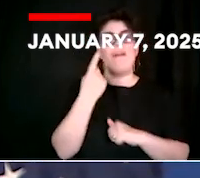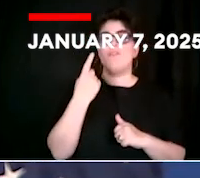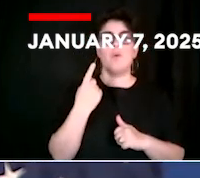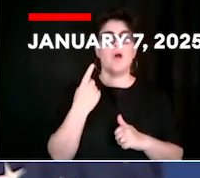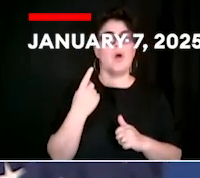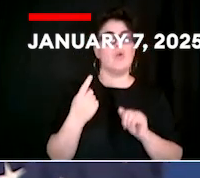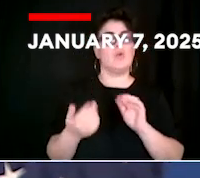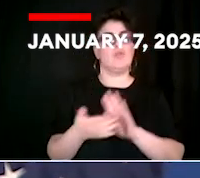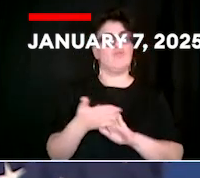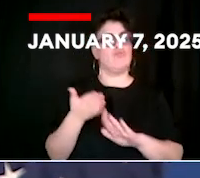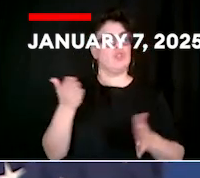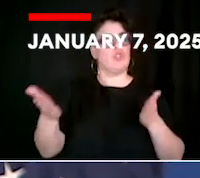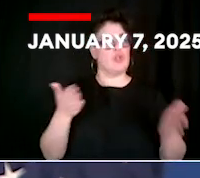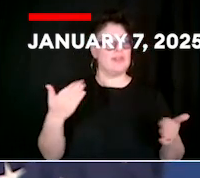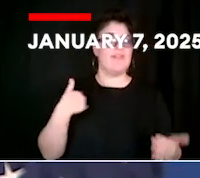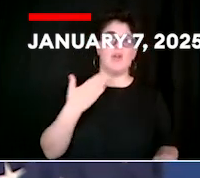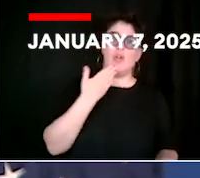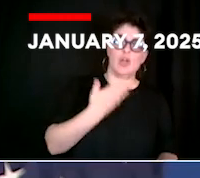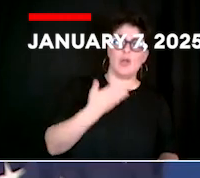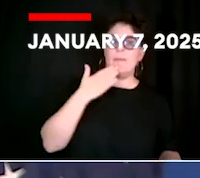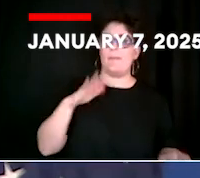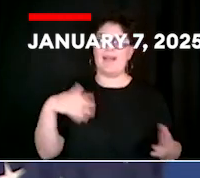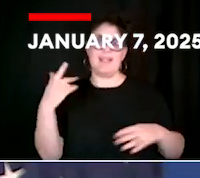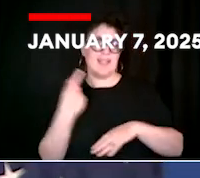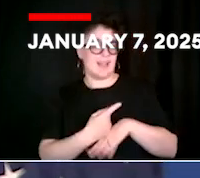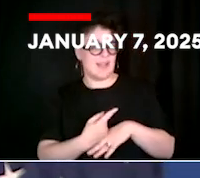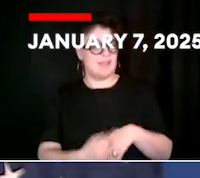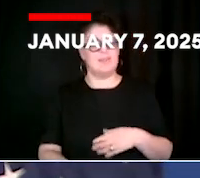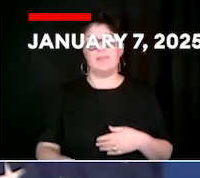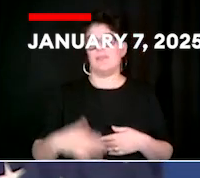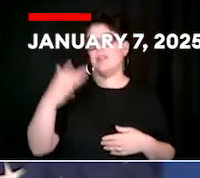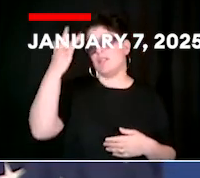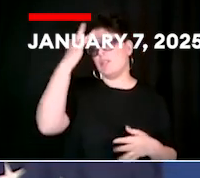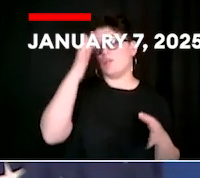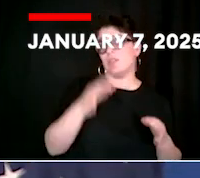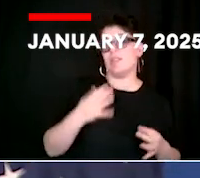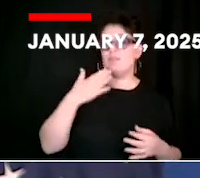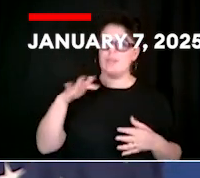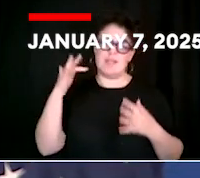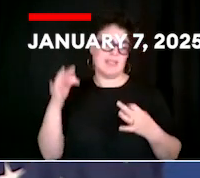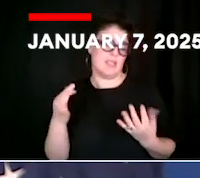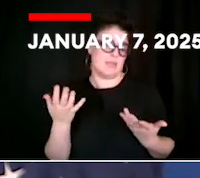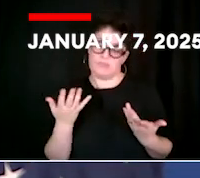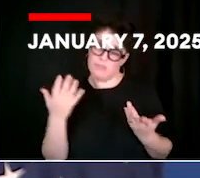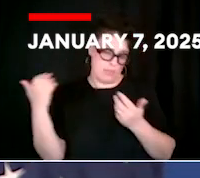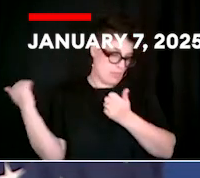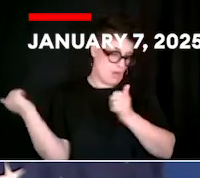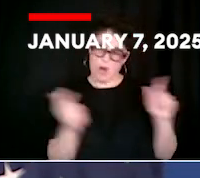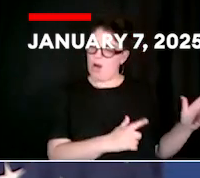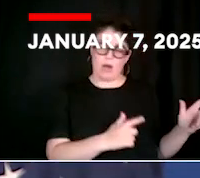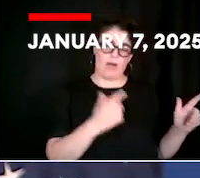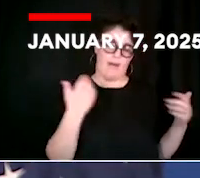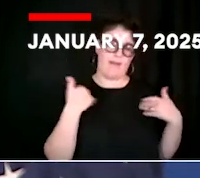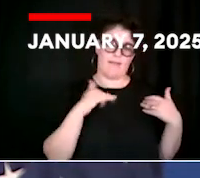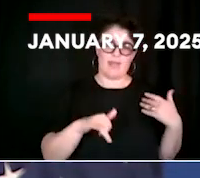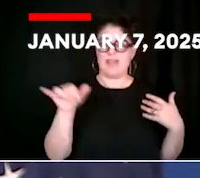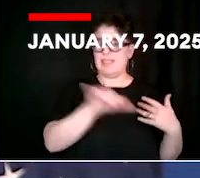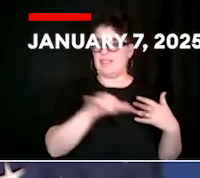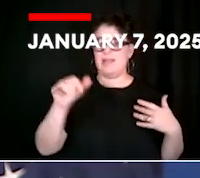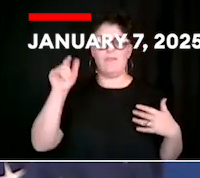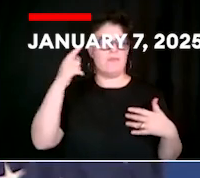have good decisions, you have smart decisions. That's no different from the former governor, and that's no different than for